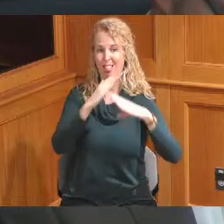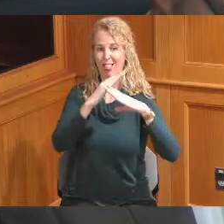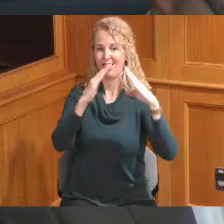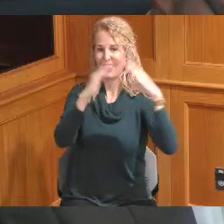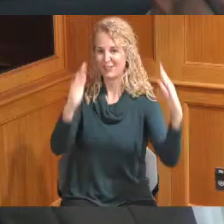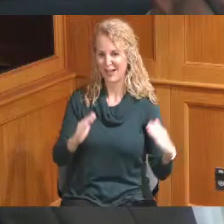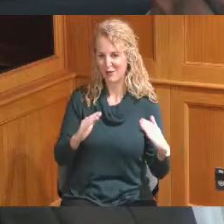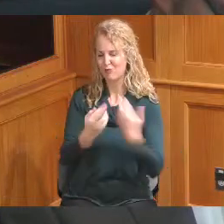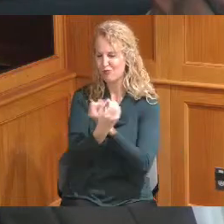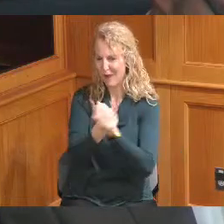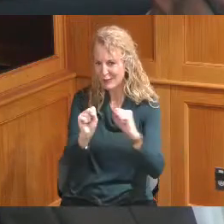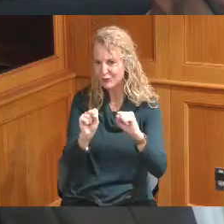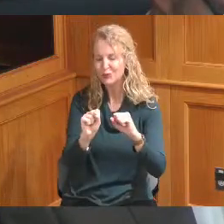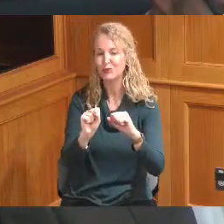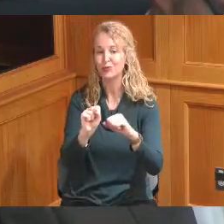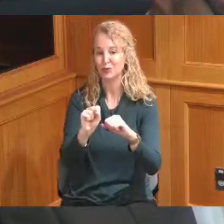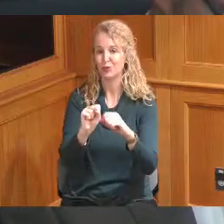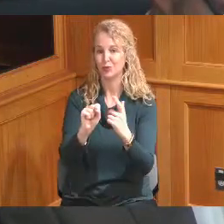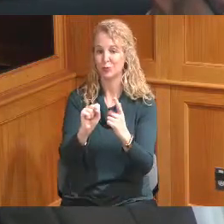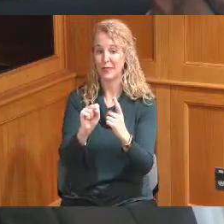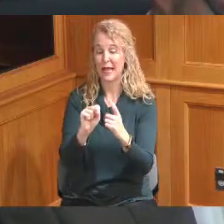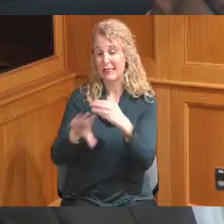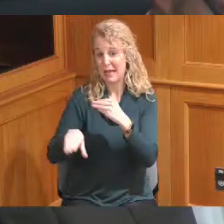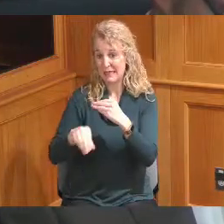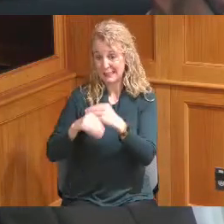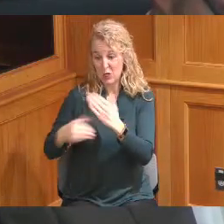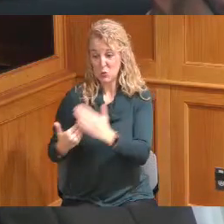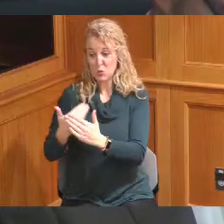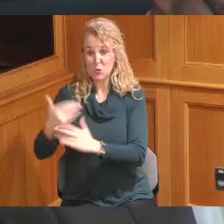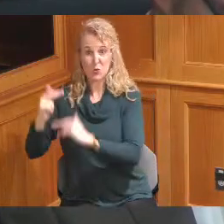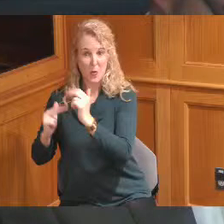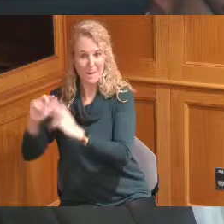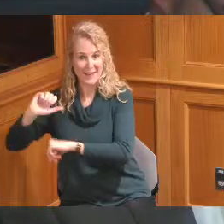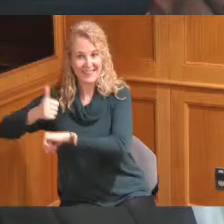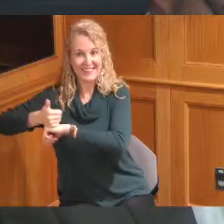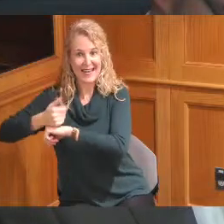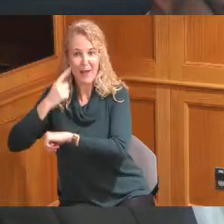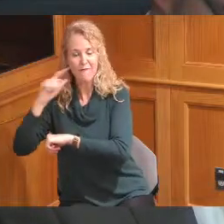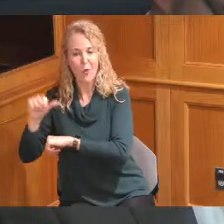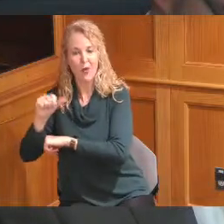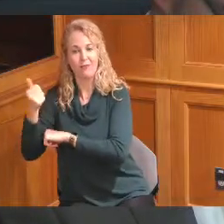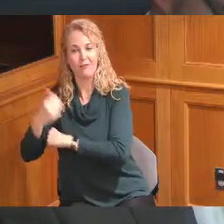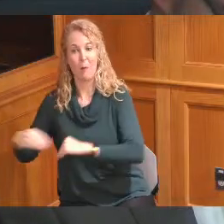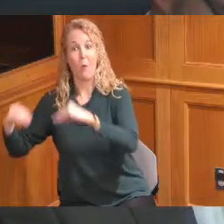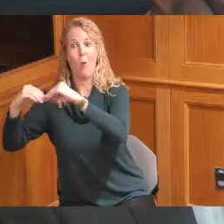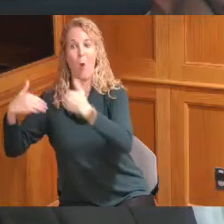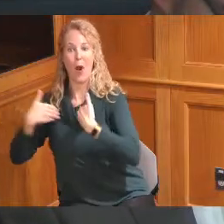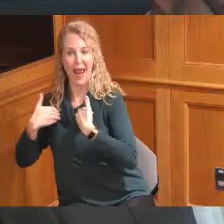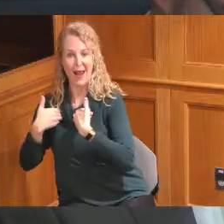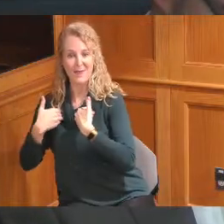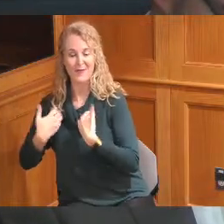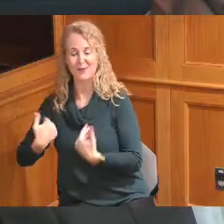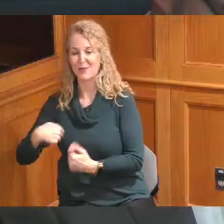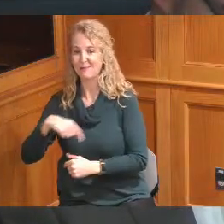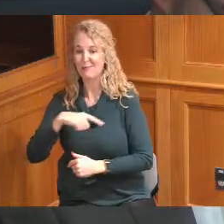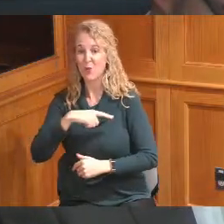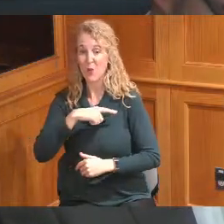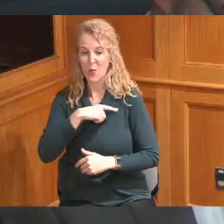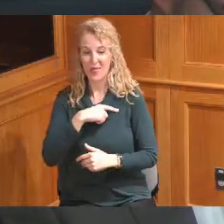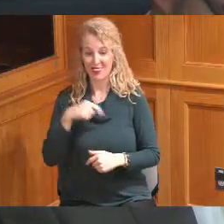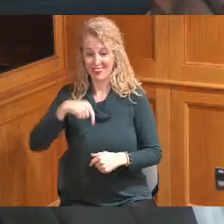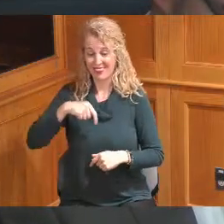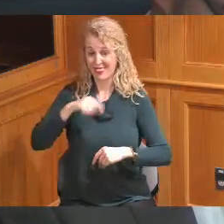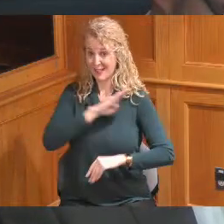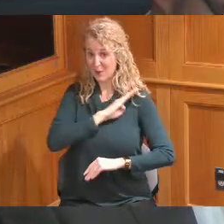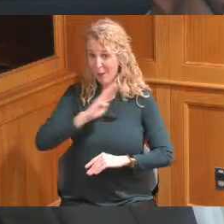animal rescue down in Coleraine, and then the additional facility that's been set up for some of the overflow. We are moving as a commission, and I